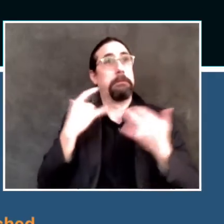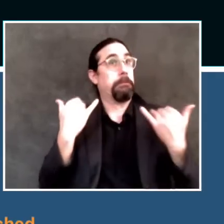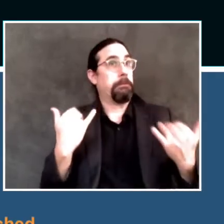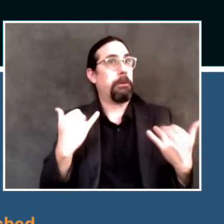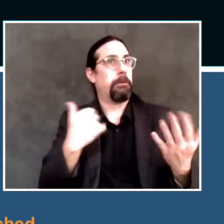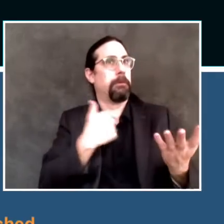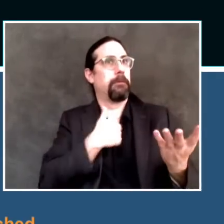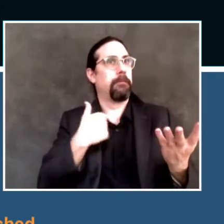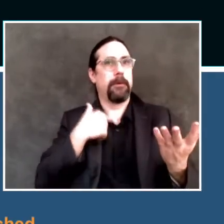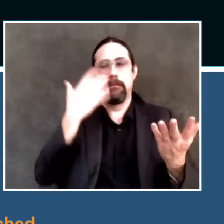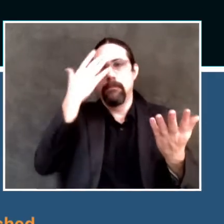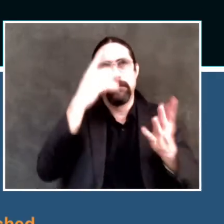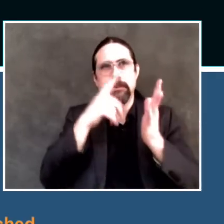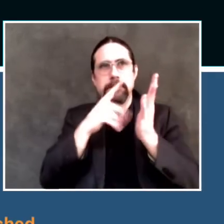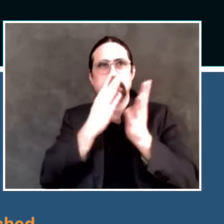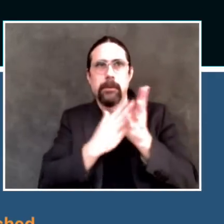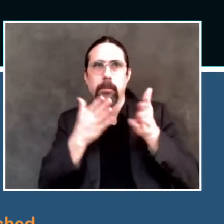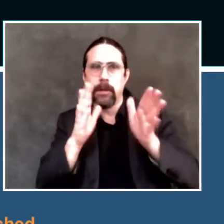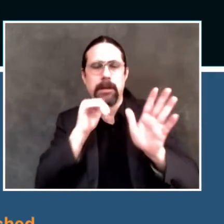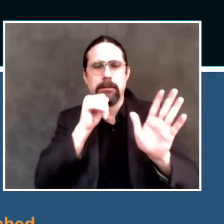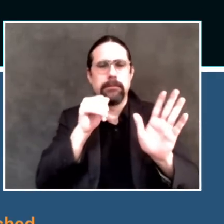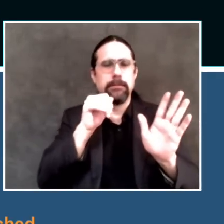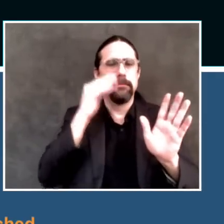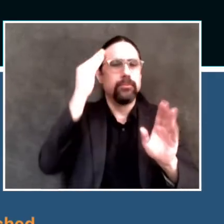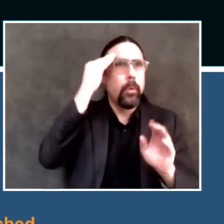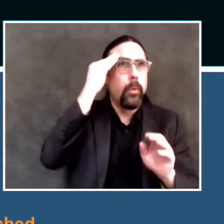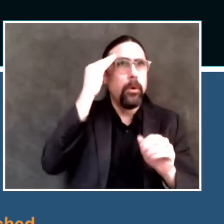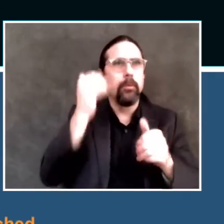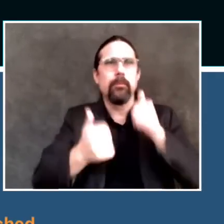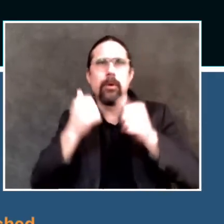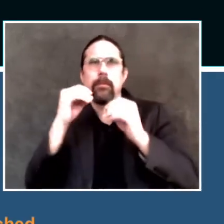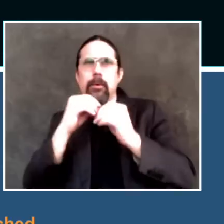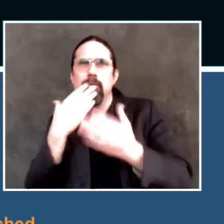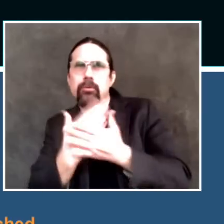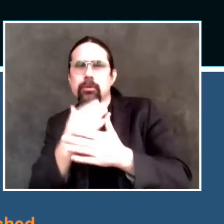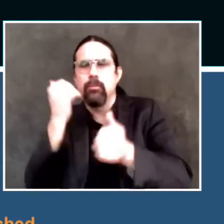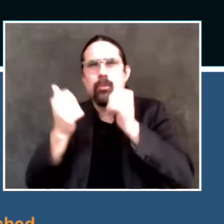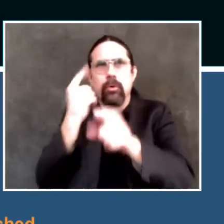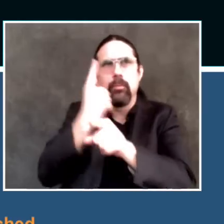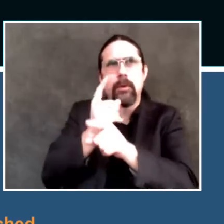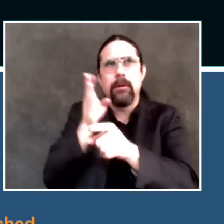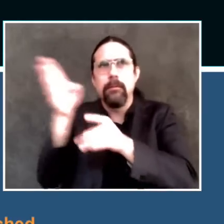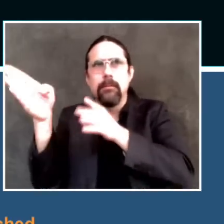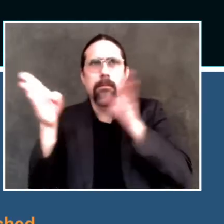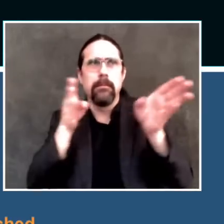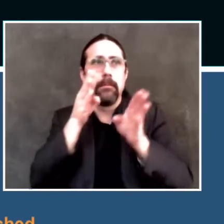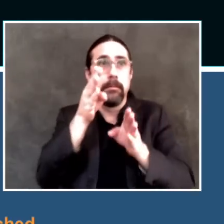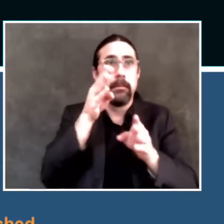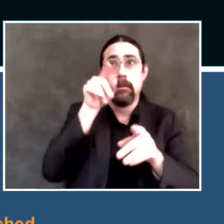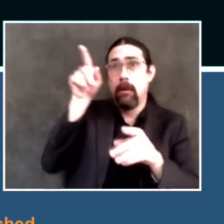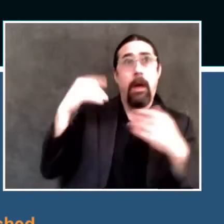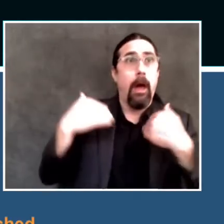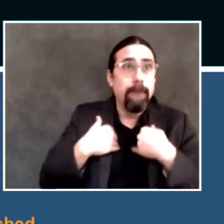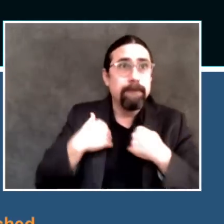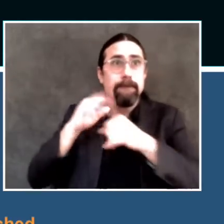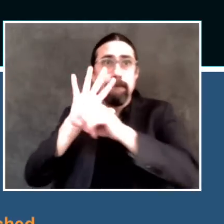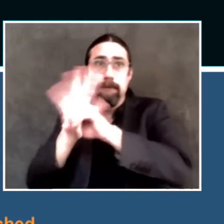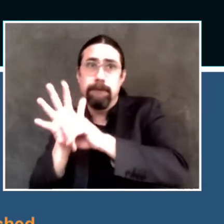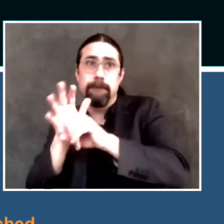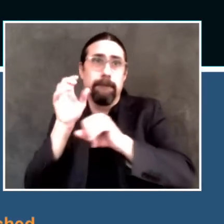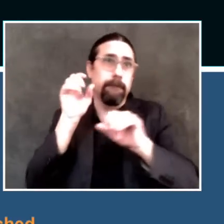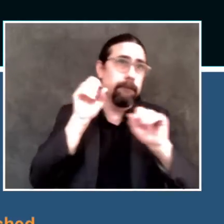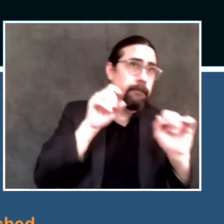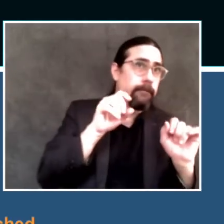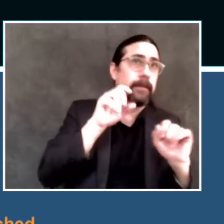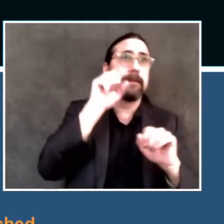this horrible, ferocious virus hits us in some new way, unfortunately, restrictions might have to go up,